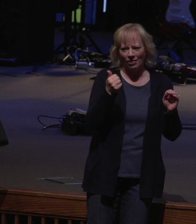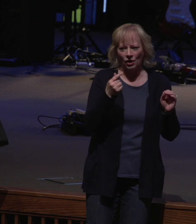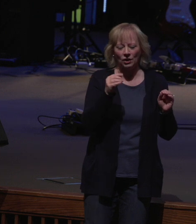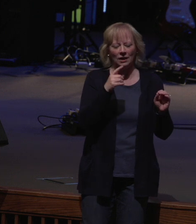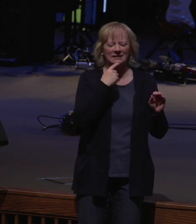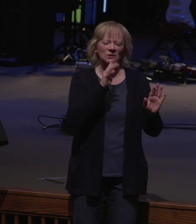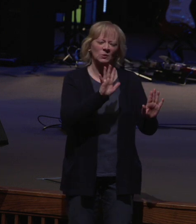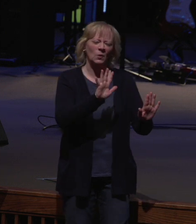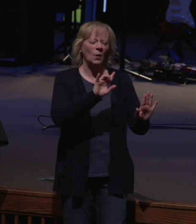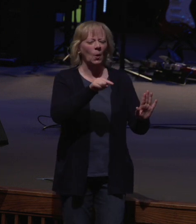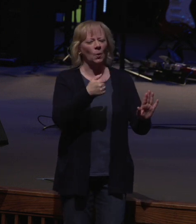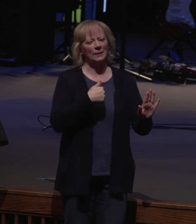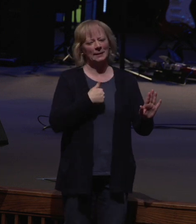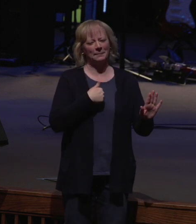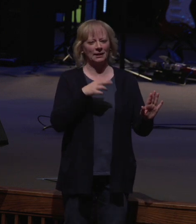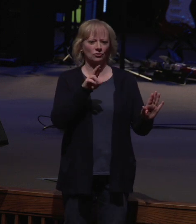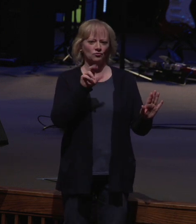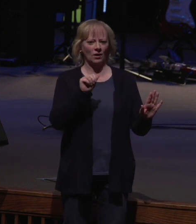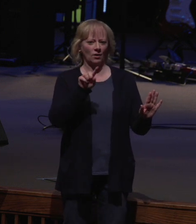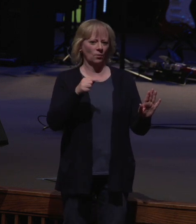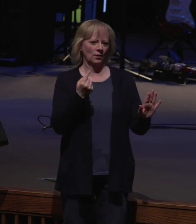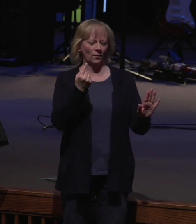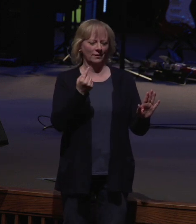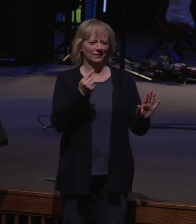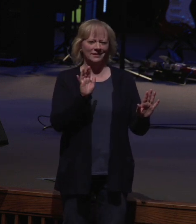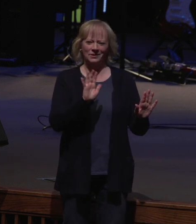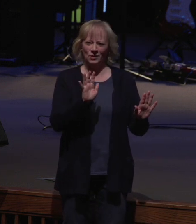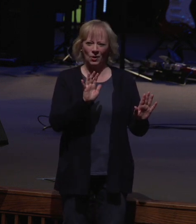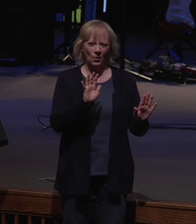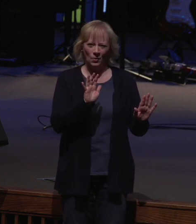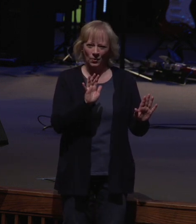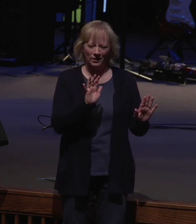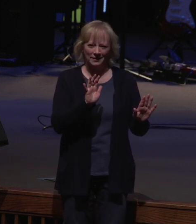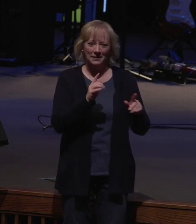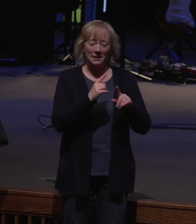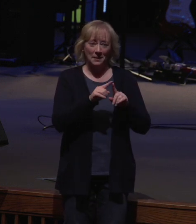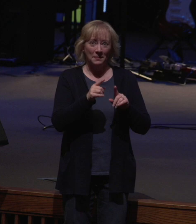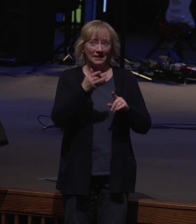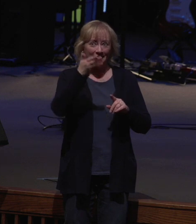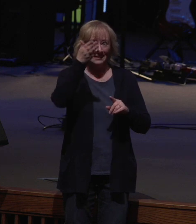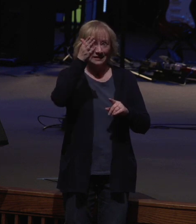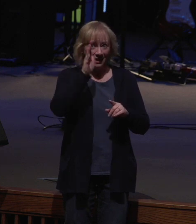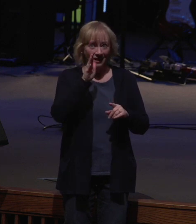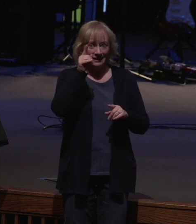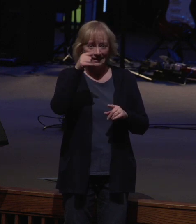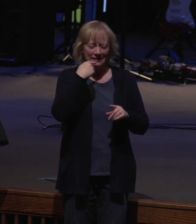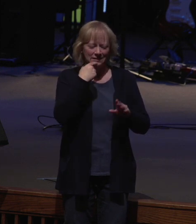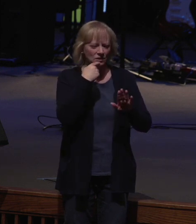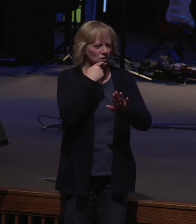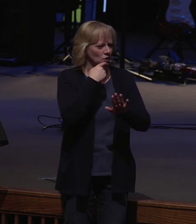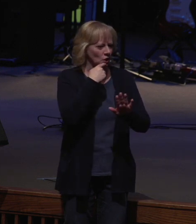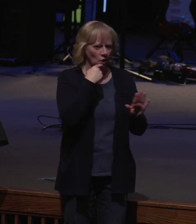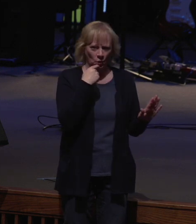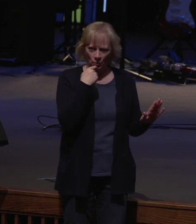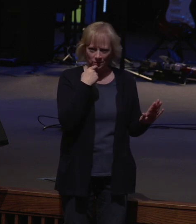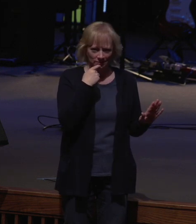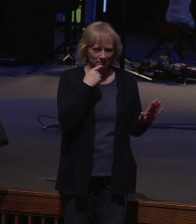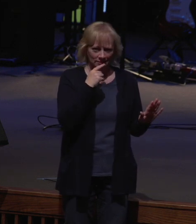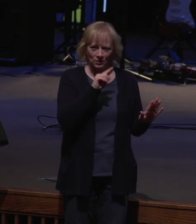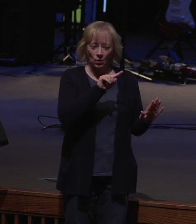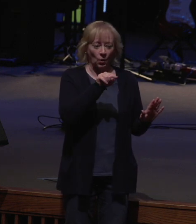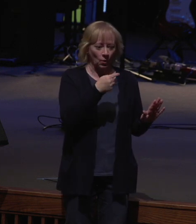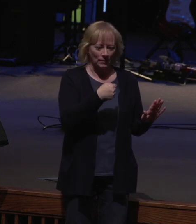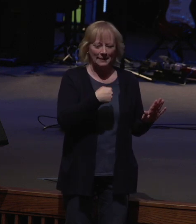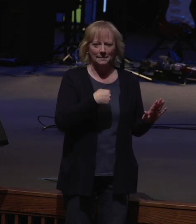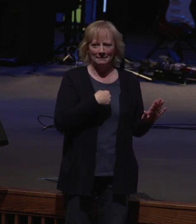me. No, they were all cool with, like, oh yeah, we're all here. No. But God's the one who says, no, it is going to